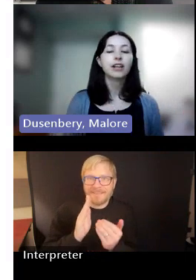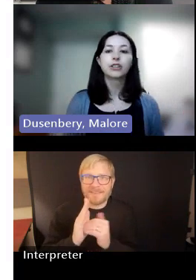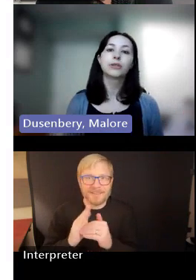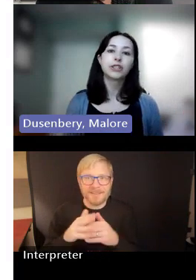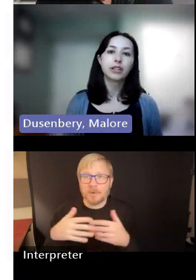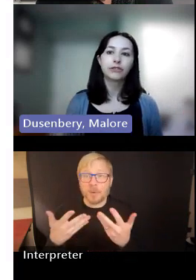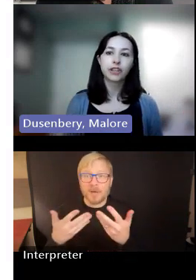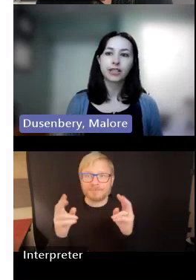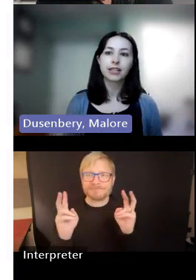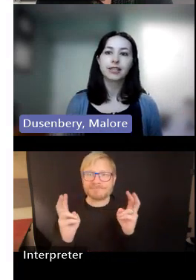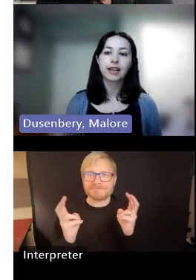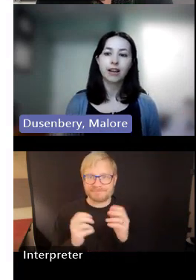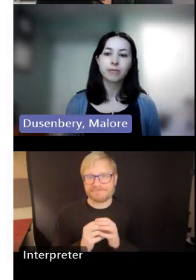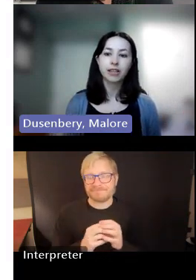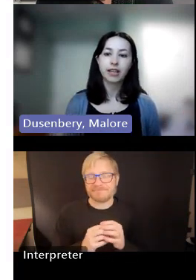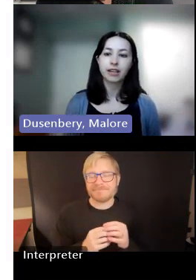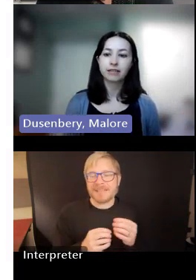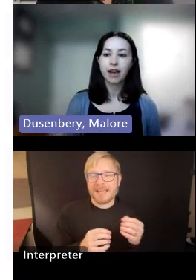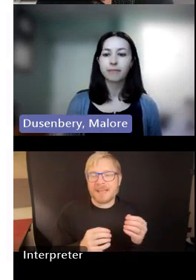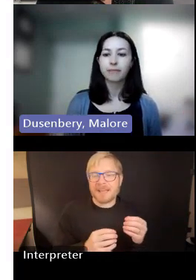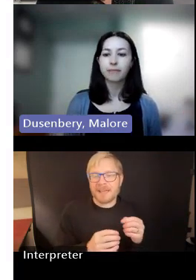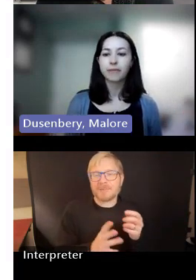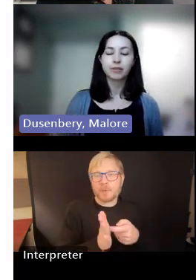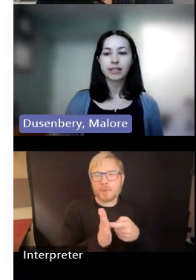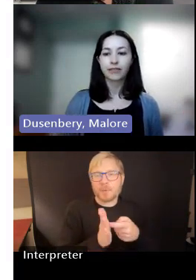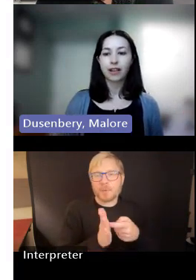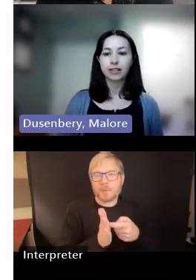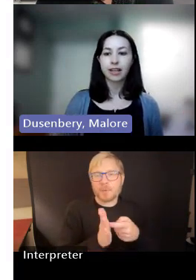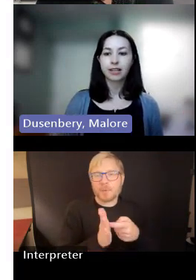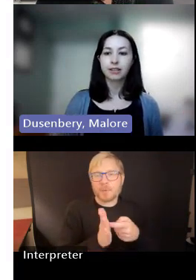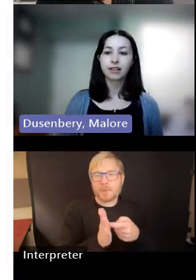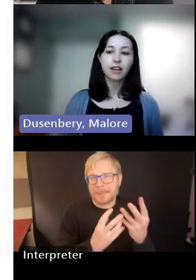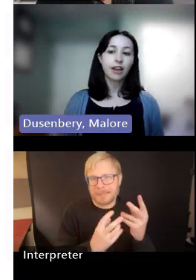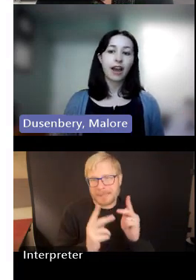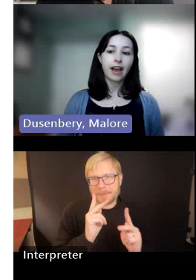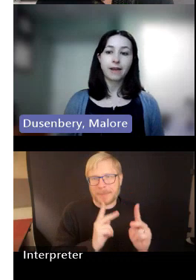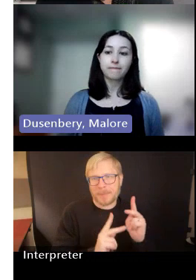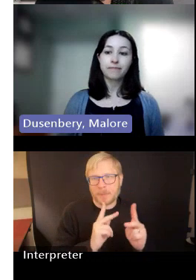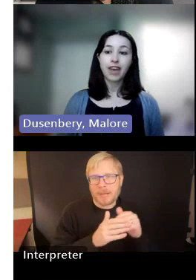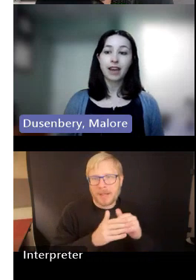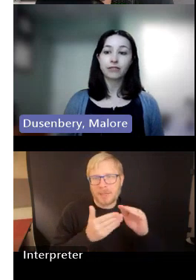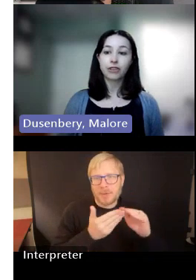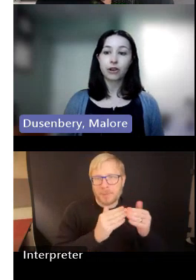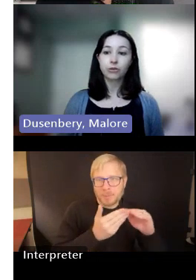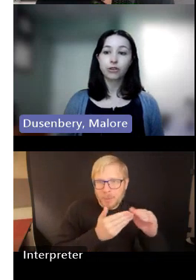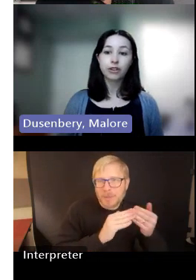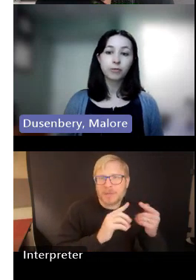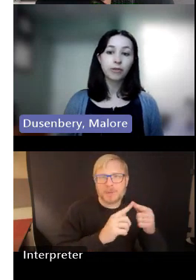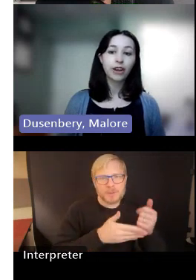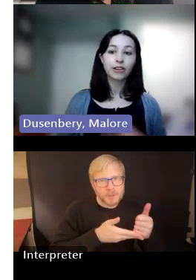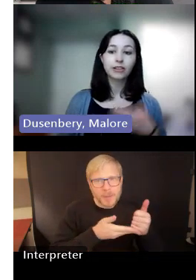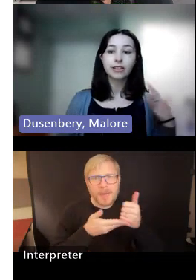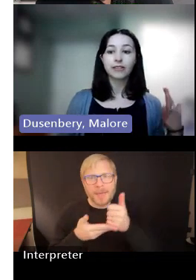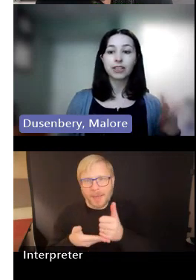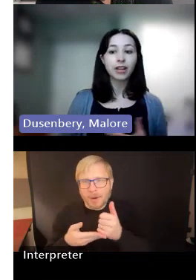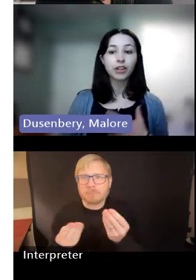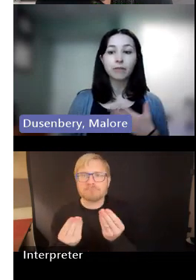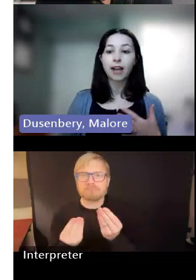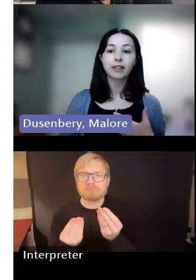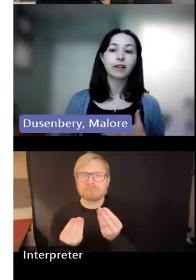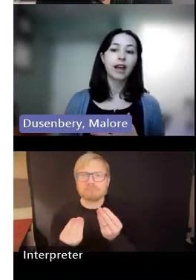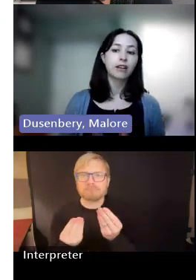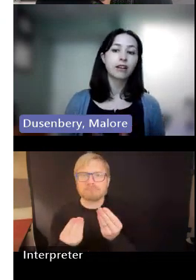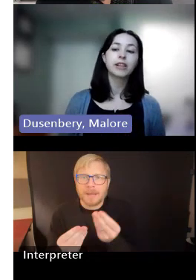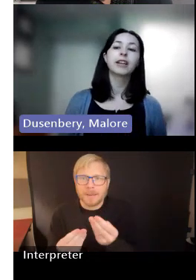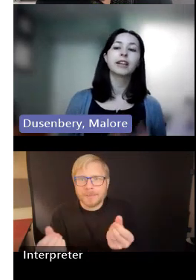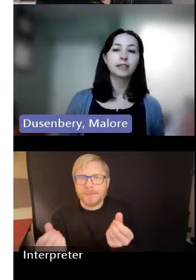village to achieve justice and accountability in domestic violence cases. That, service providers have as much